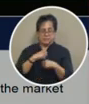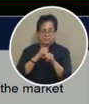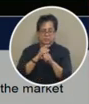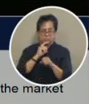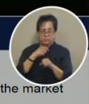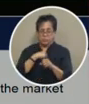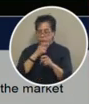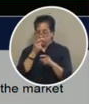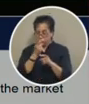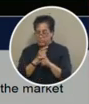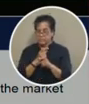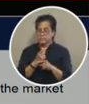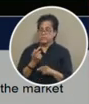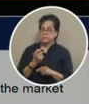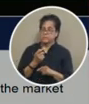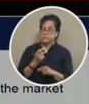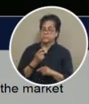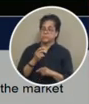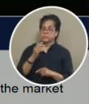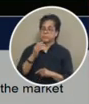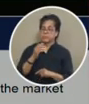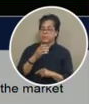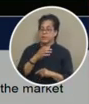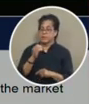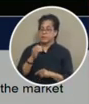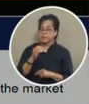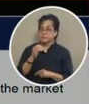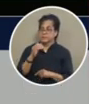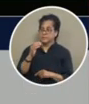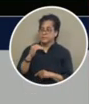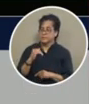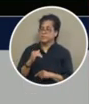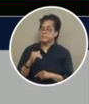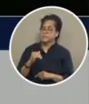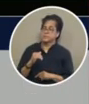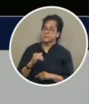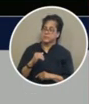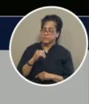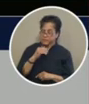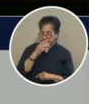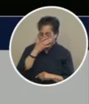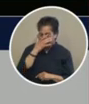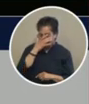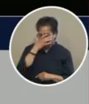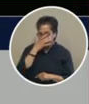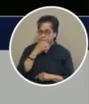we got right. Next slide, please.